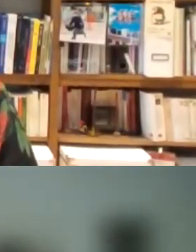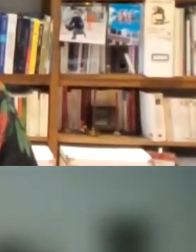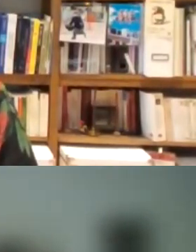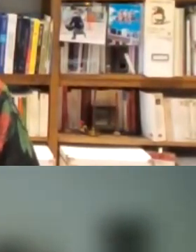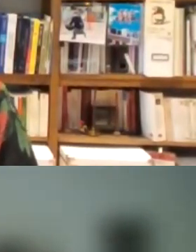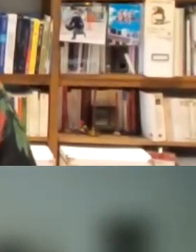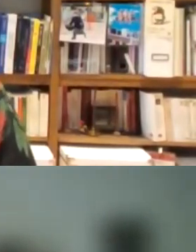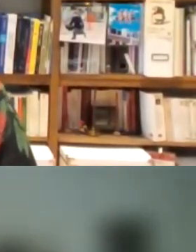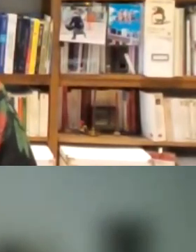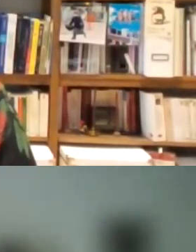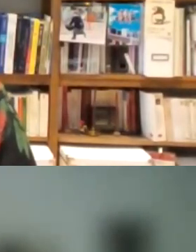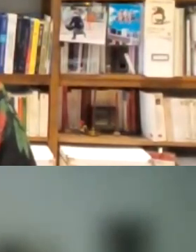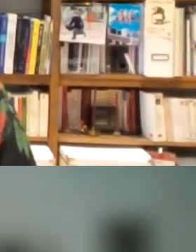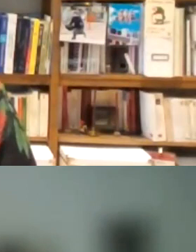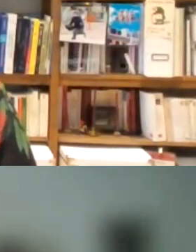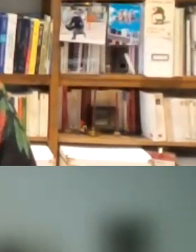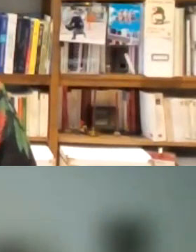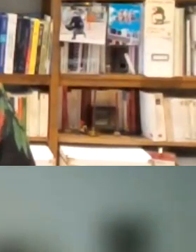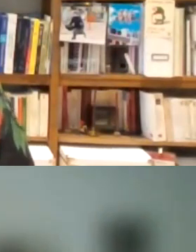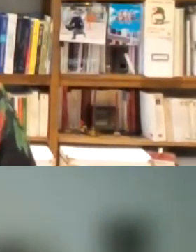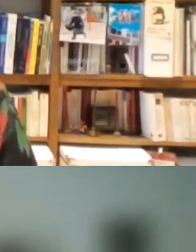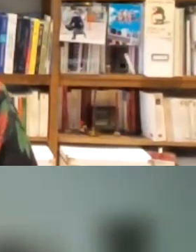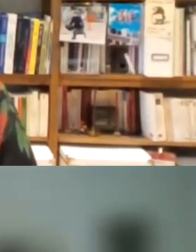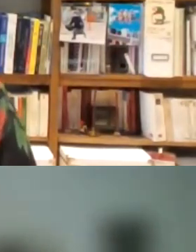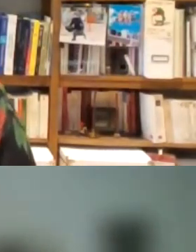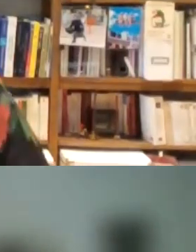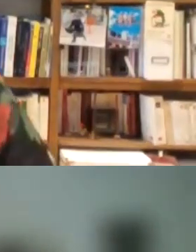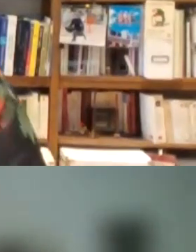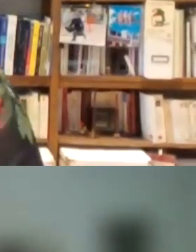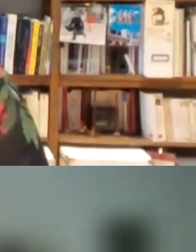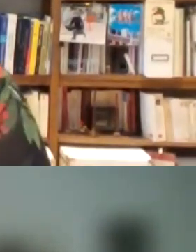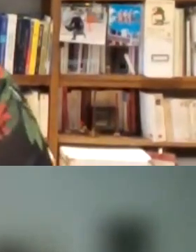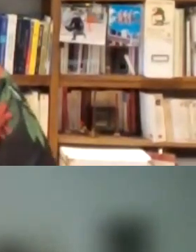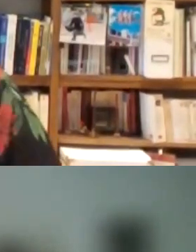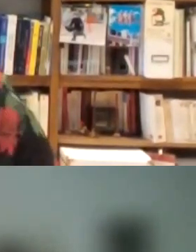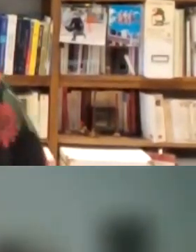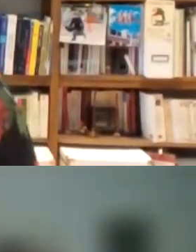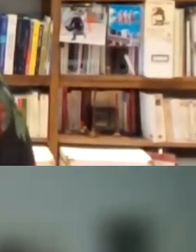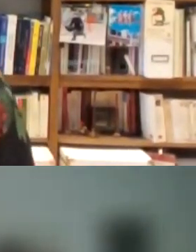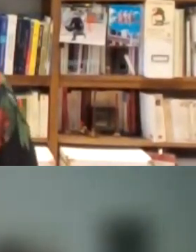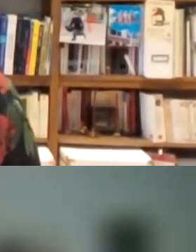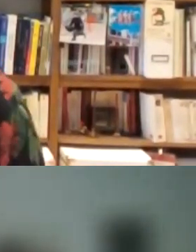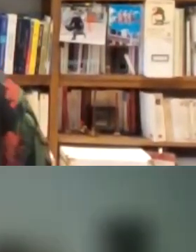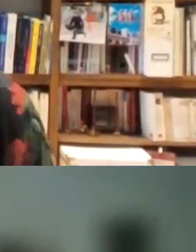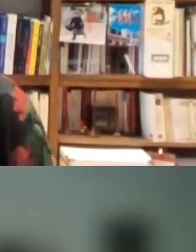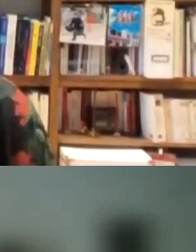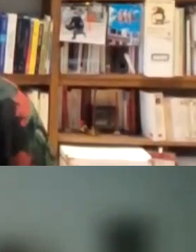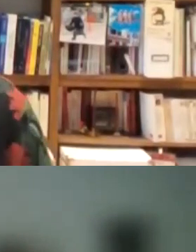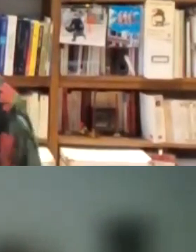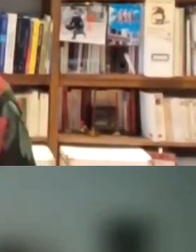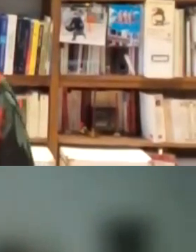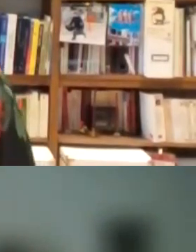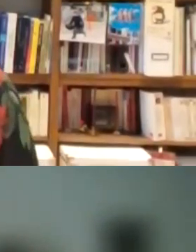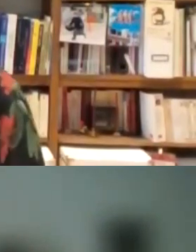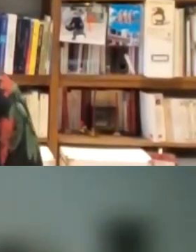that actually seemed the most appropriate to go push forward things. Same thing